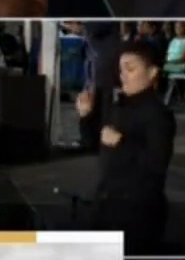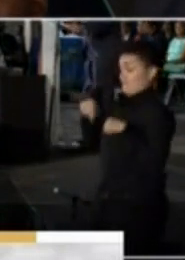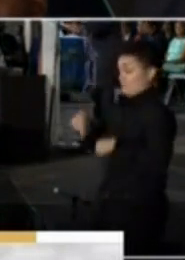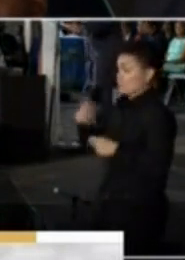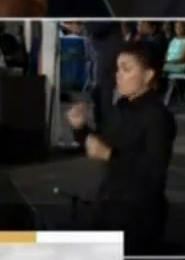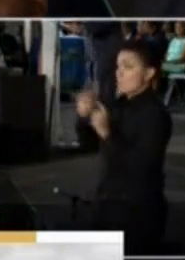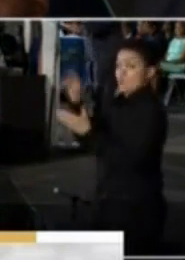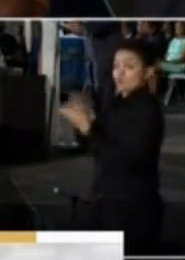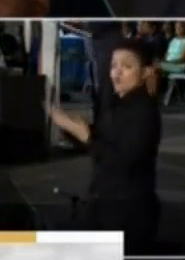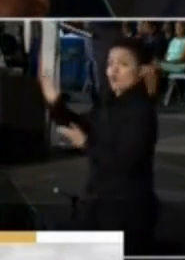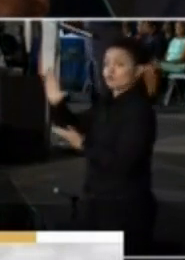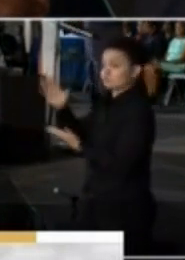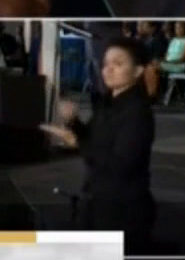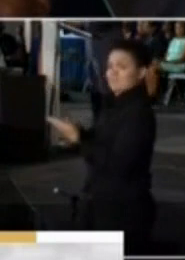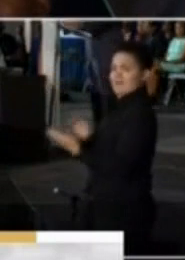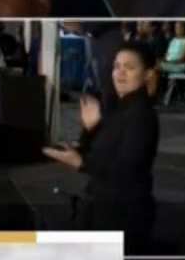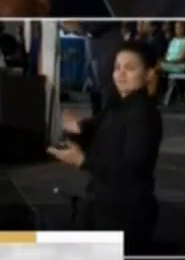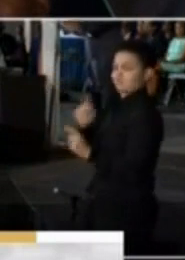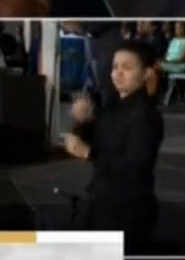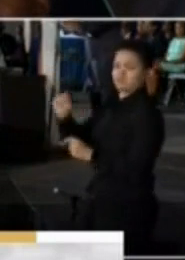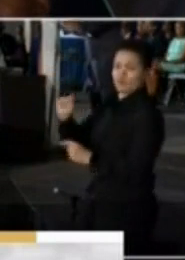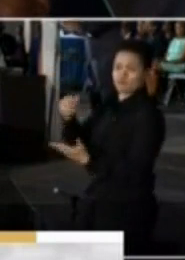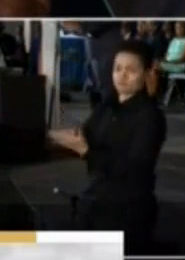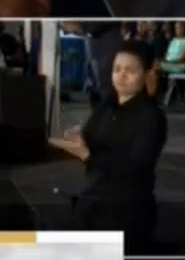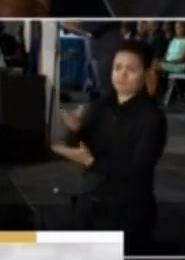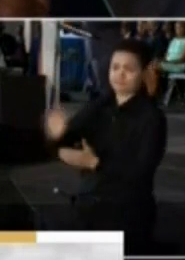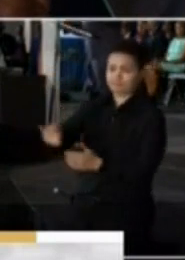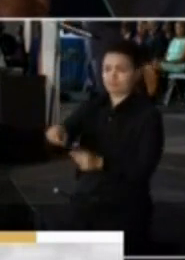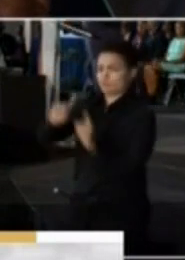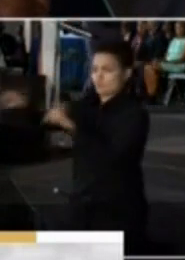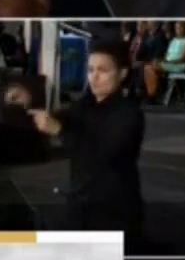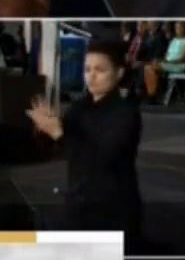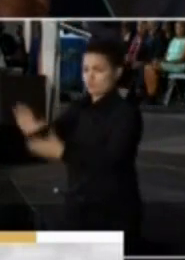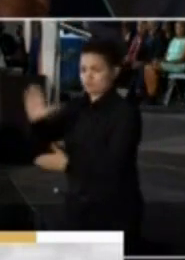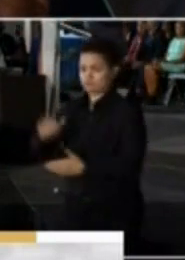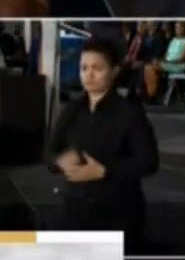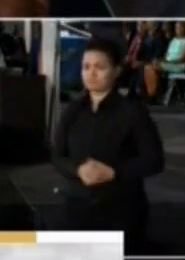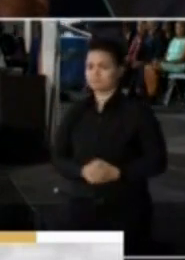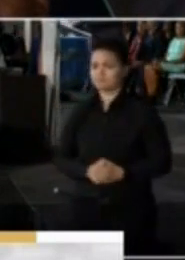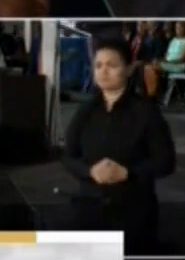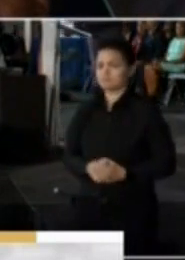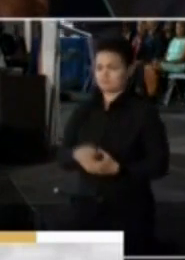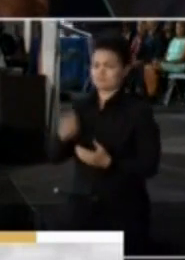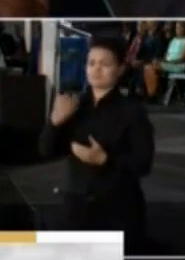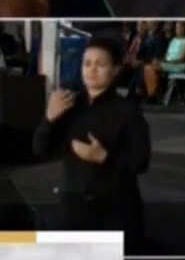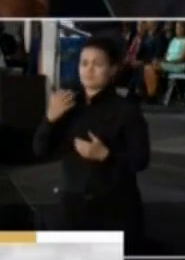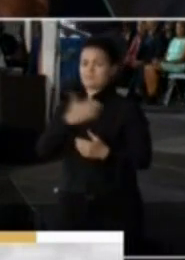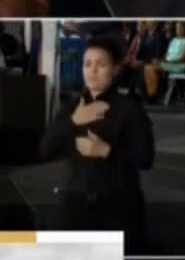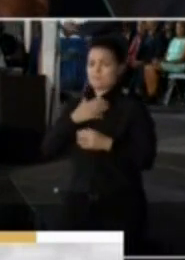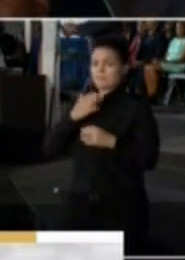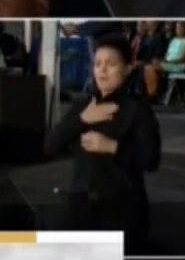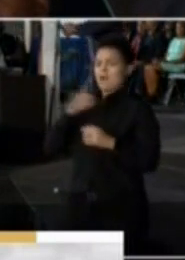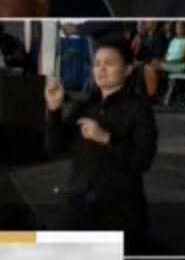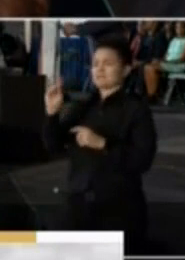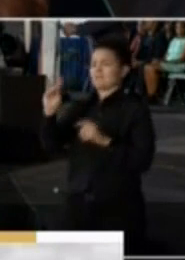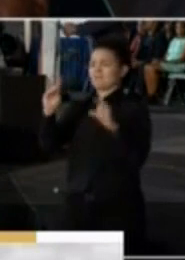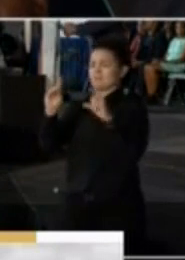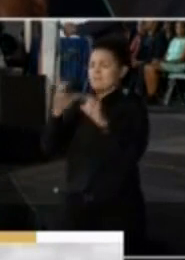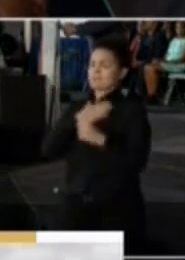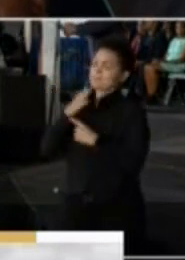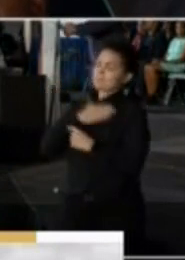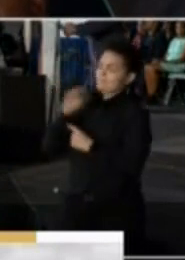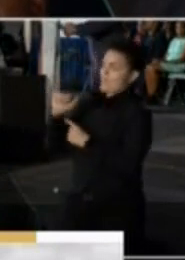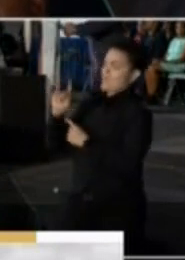Denver through the My Denver card. When we became mayor, there were 874 kids who were members of the rec